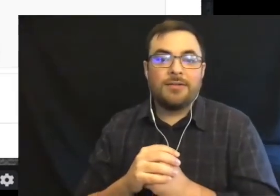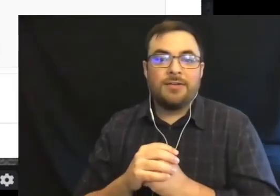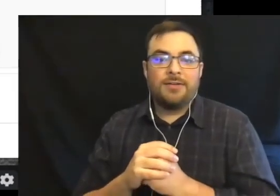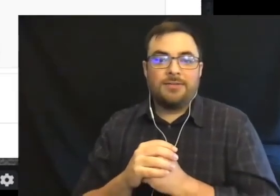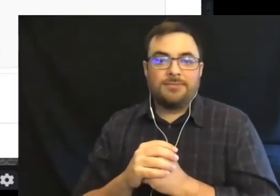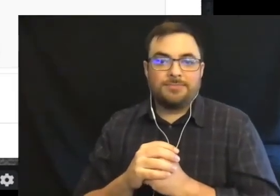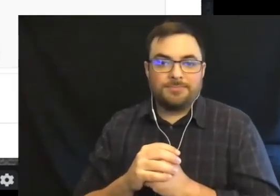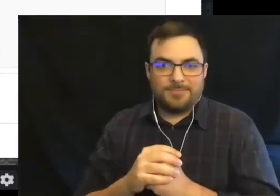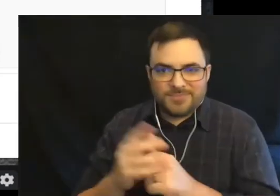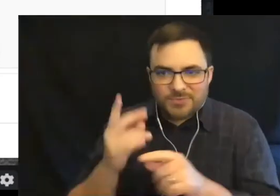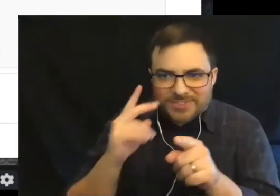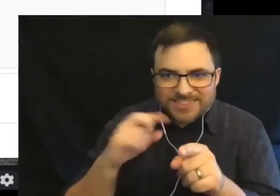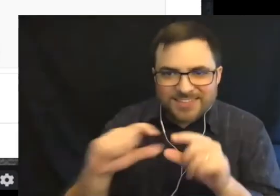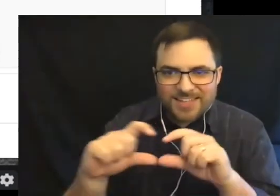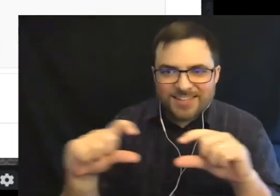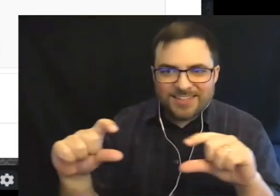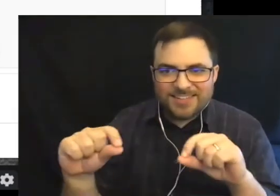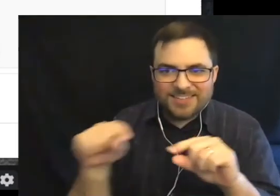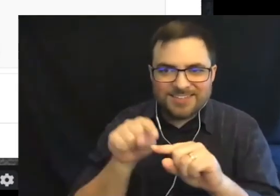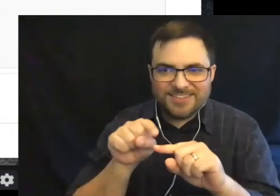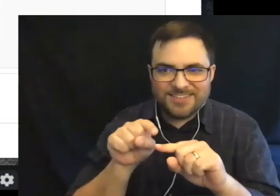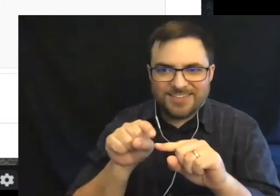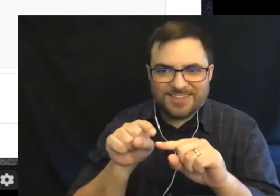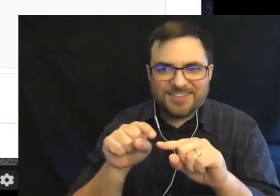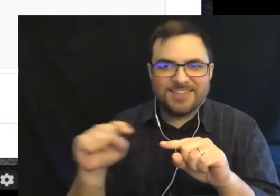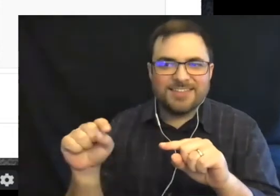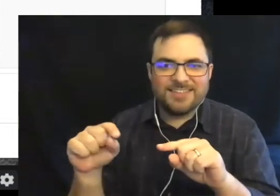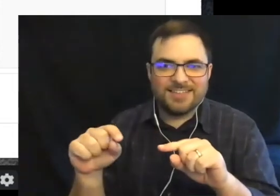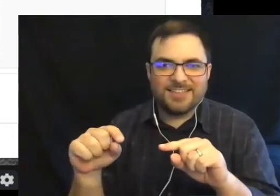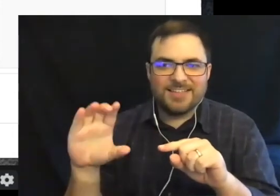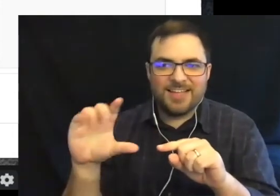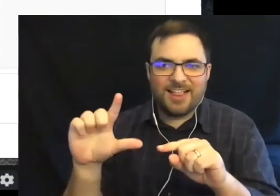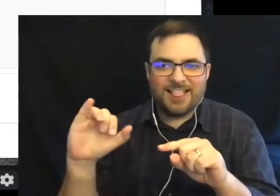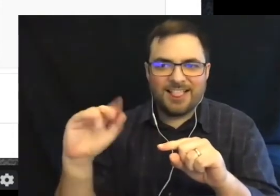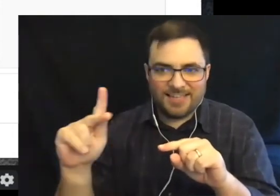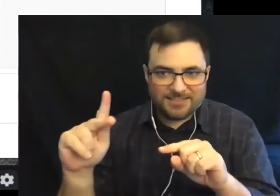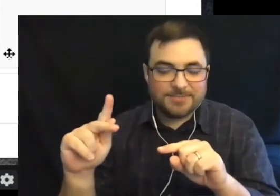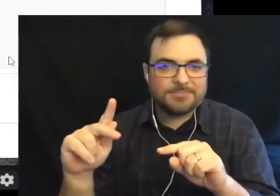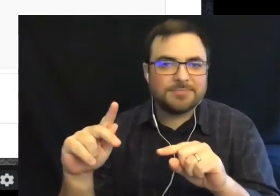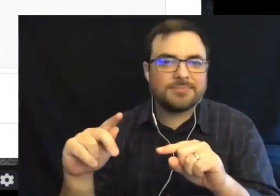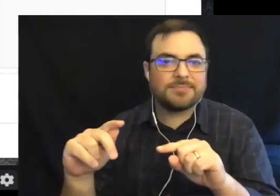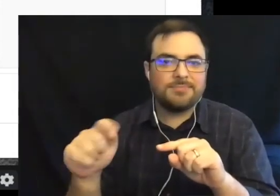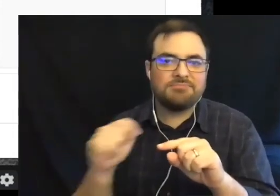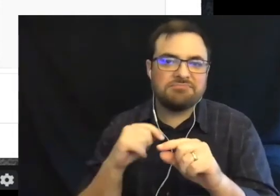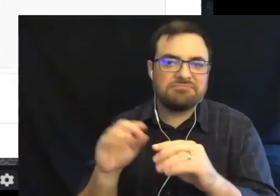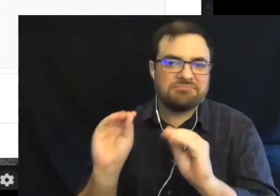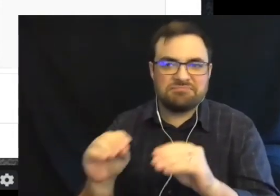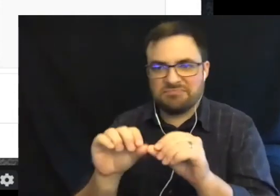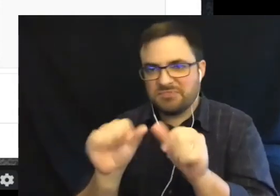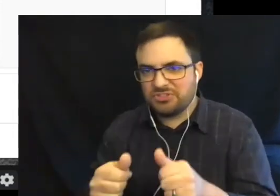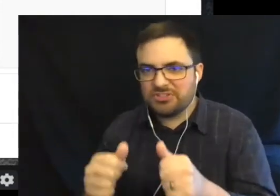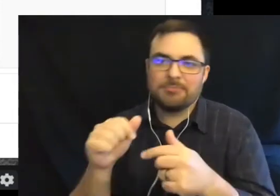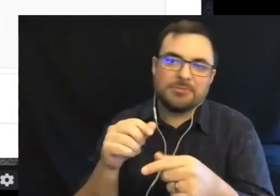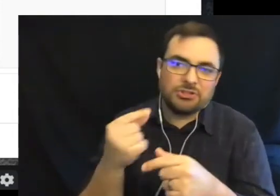a clickable link on the bottom. So to do that, I just put a shape. I made a shape, colored